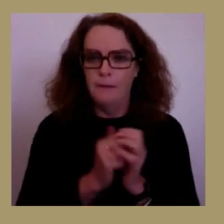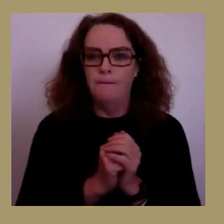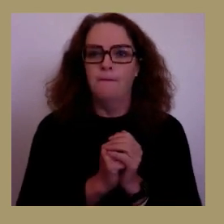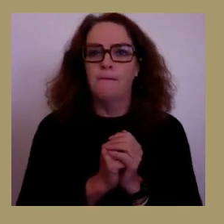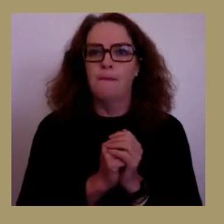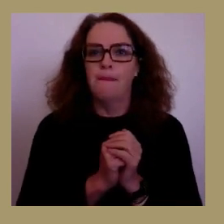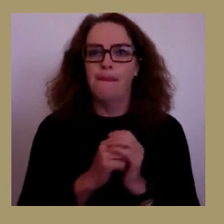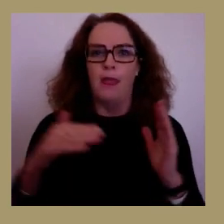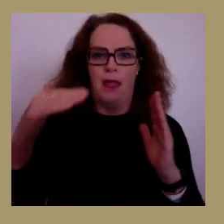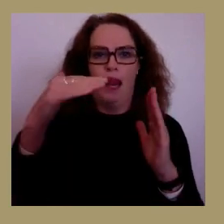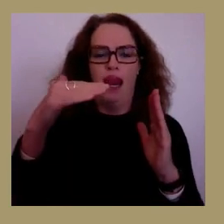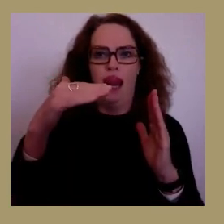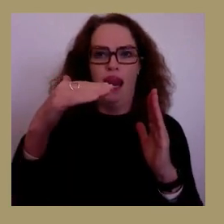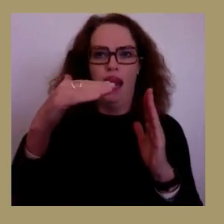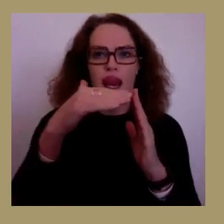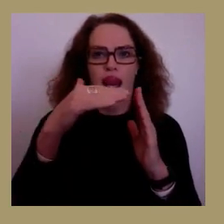hand of the